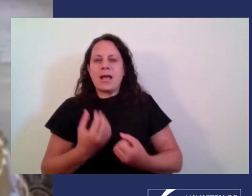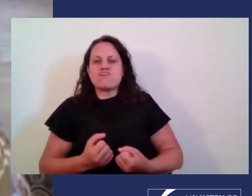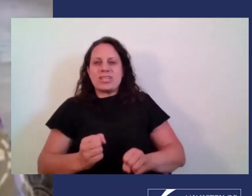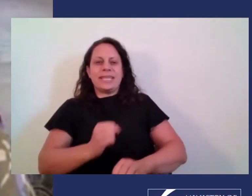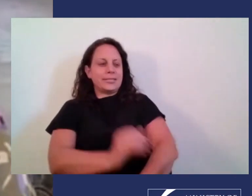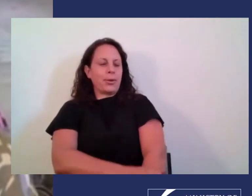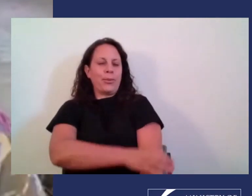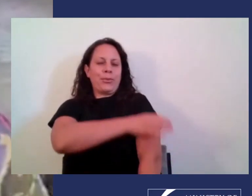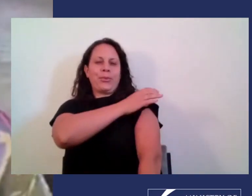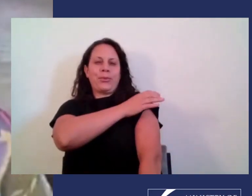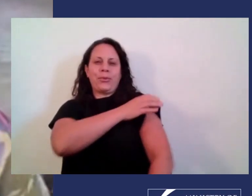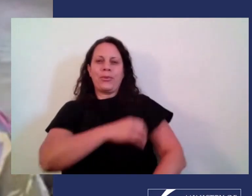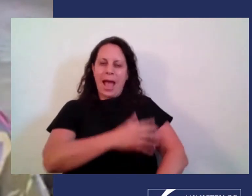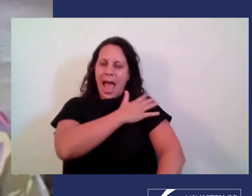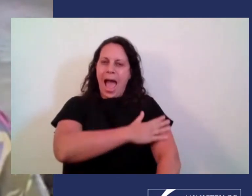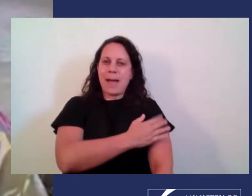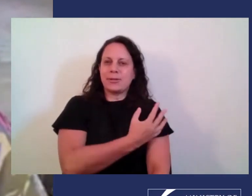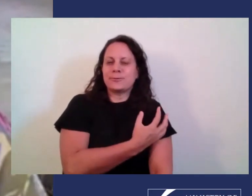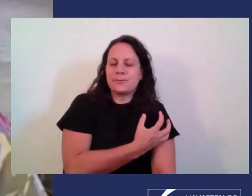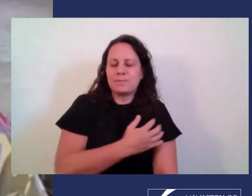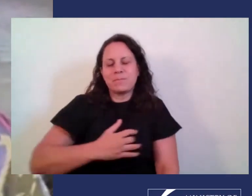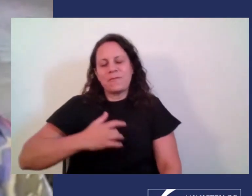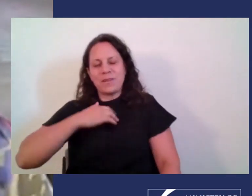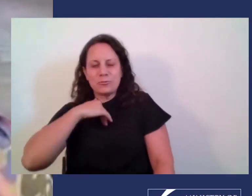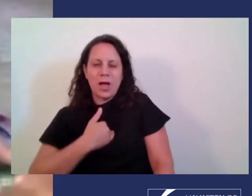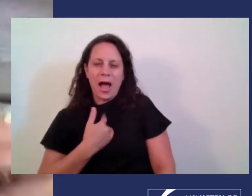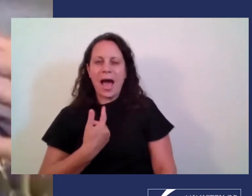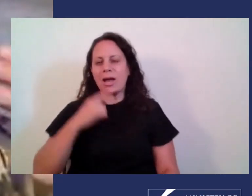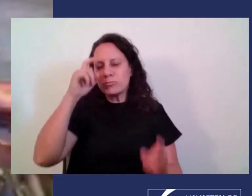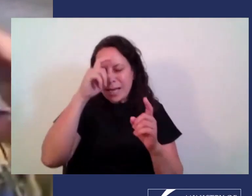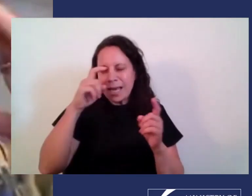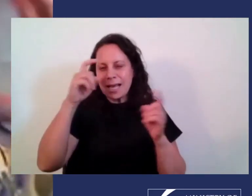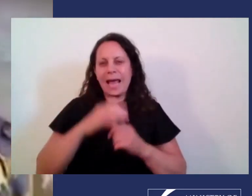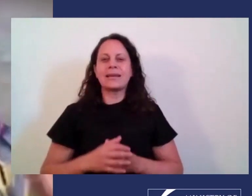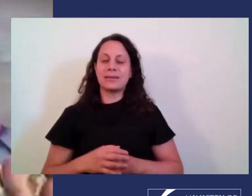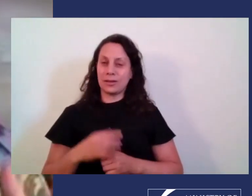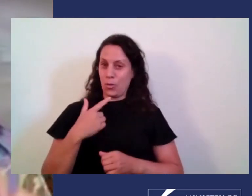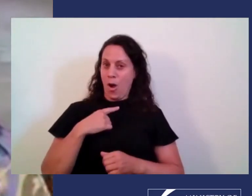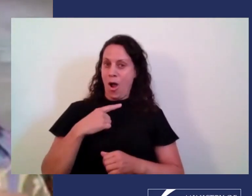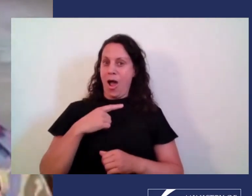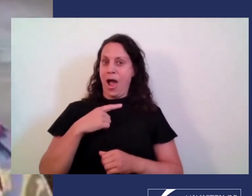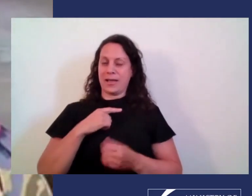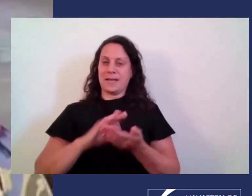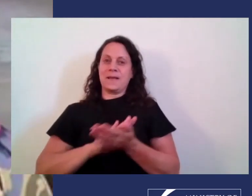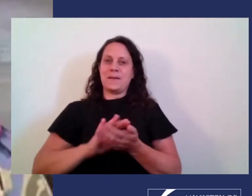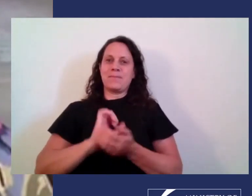and the soreness in the arm and the feeling a bit tired and having a headache. Those are all signs that your immune